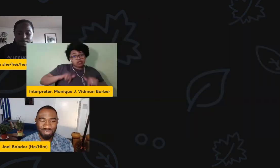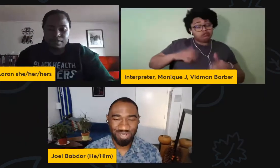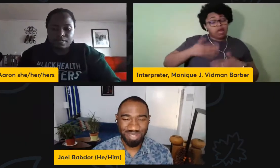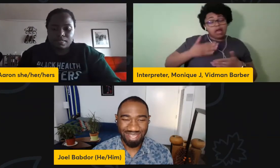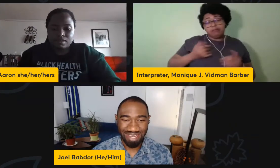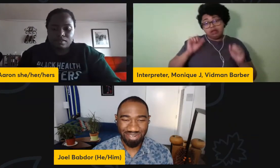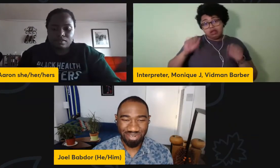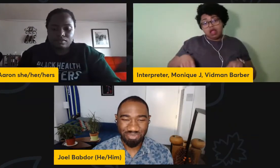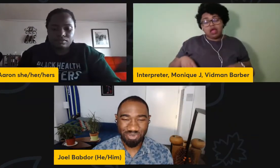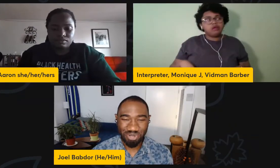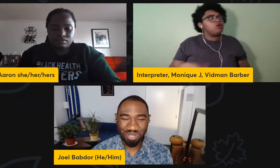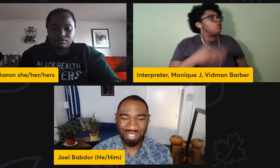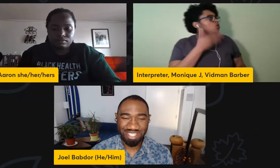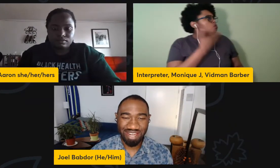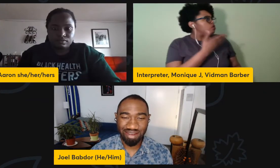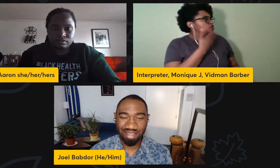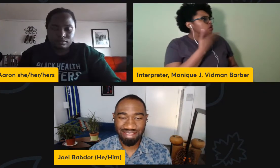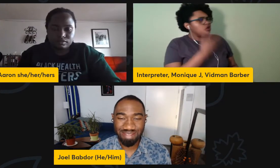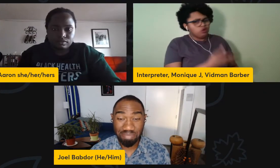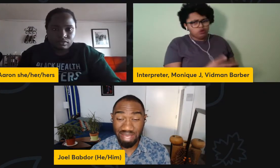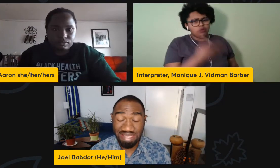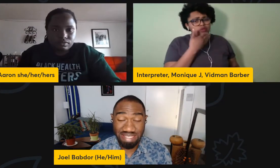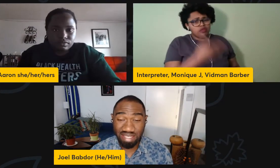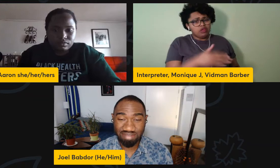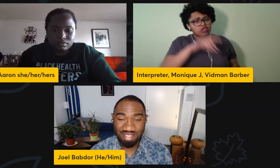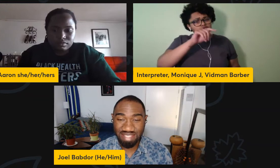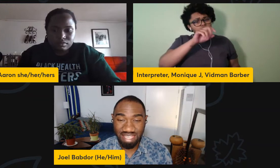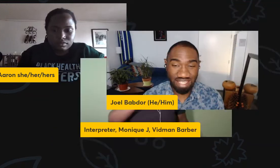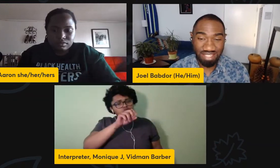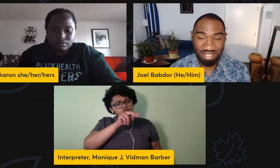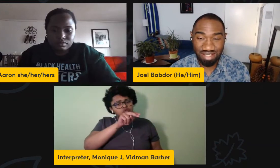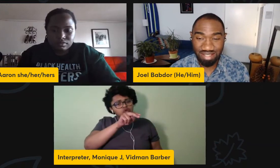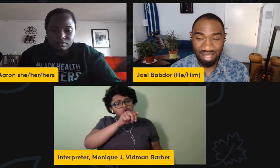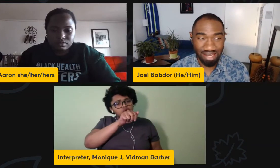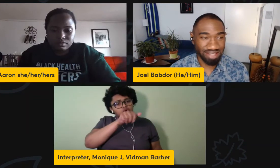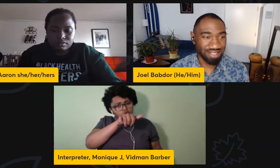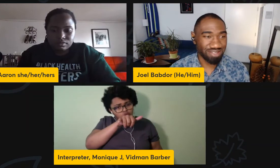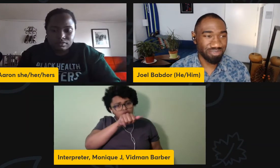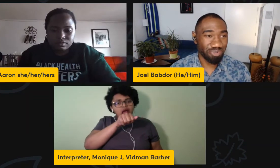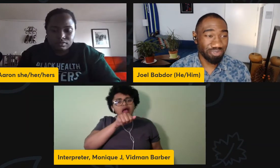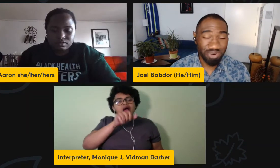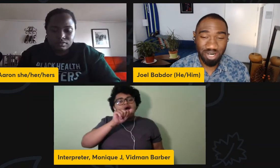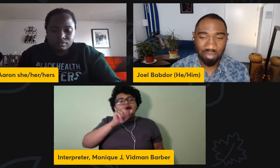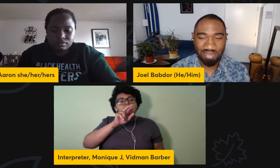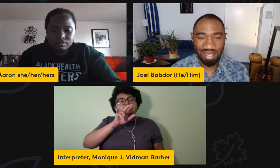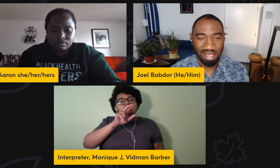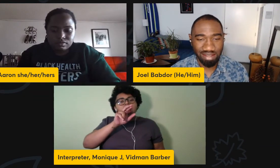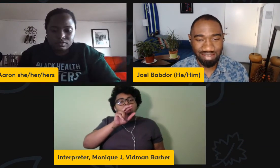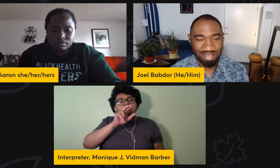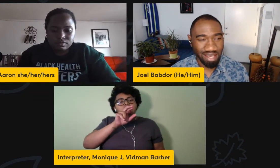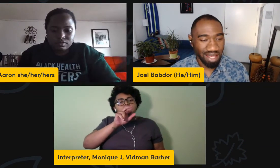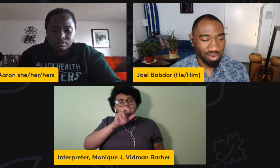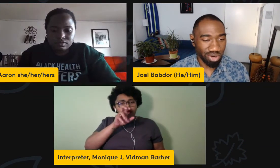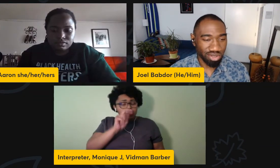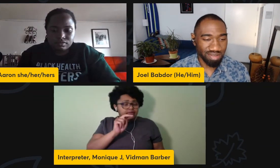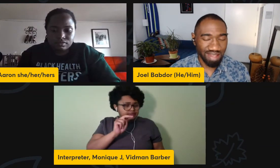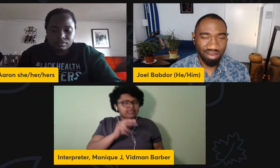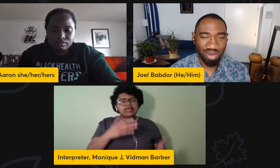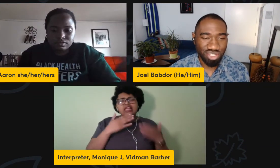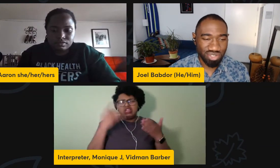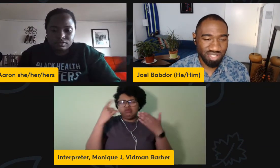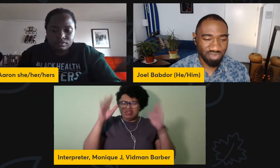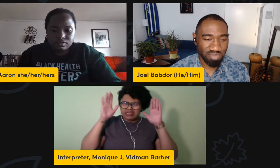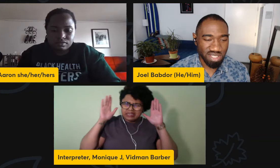Thank you, Tonya Aaron, for sharing this amazing investigation that you've performed. And we're going to